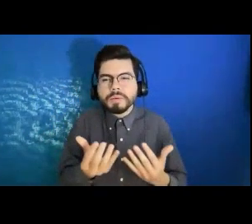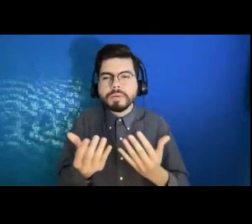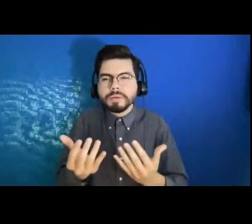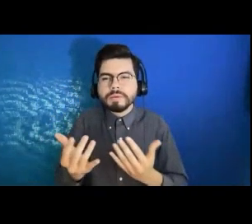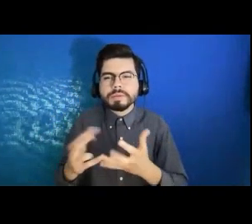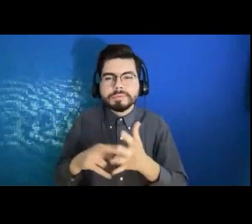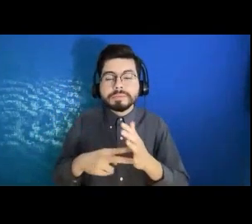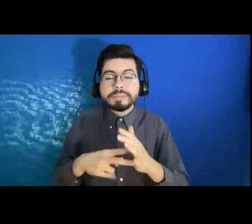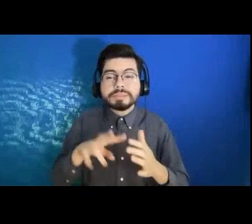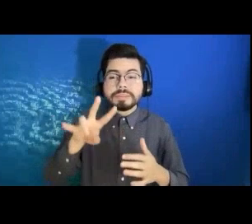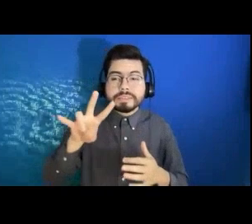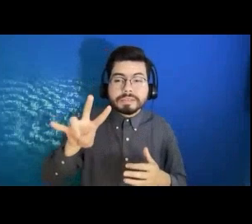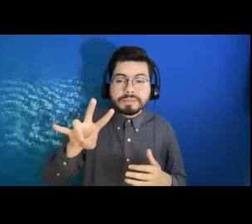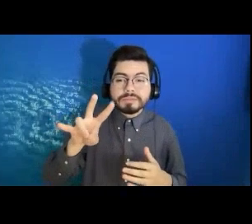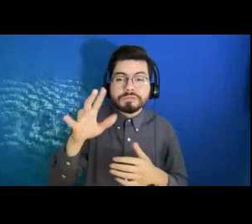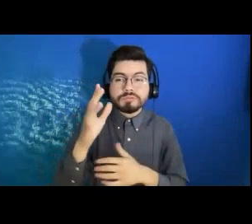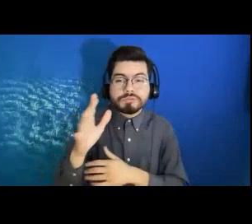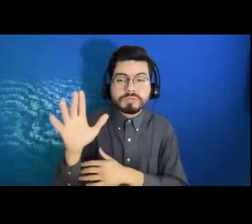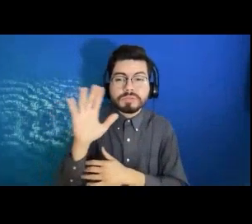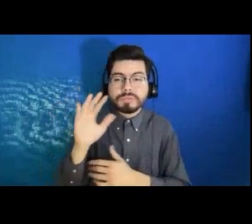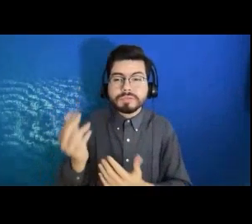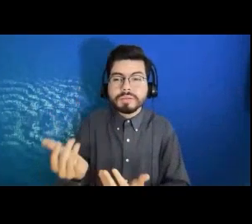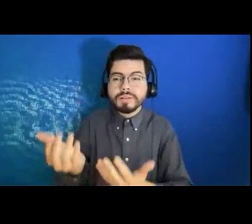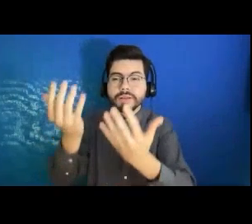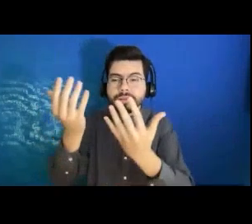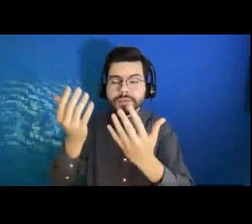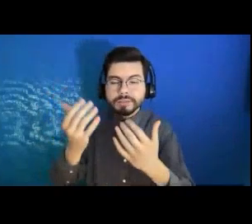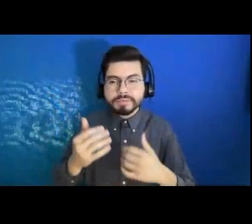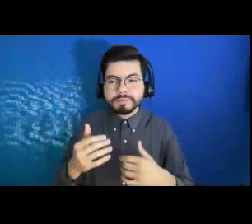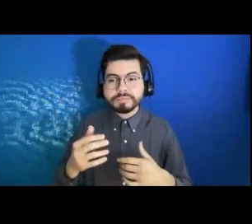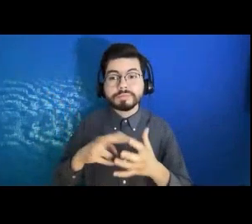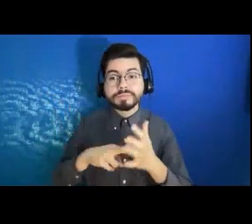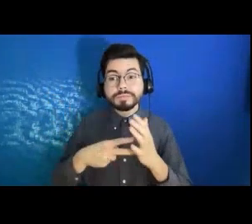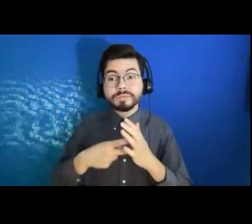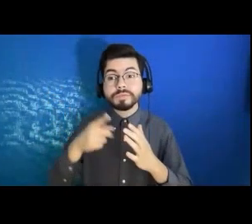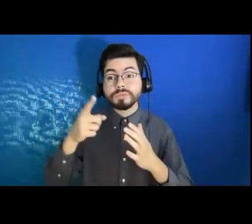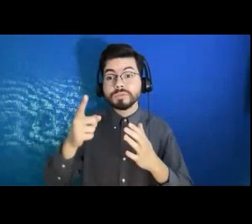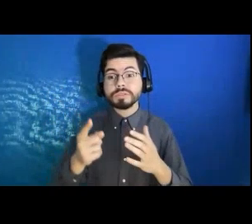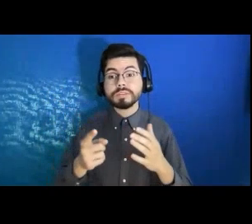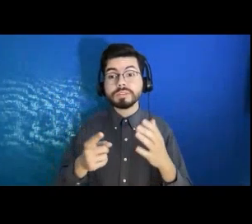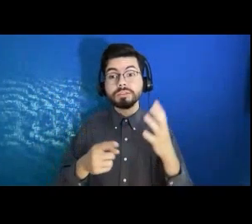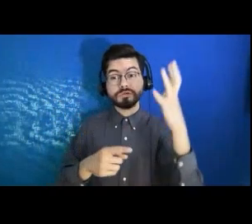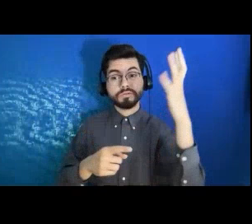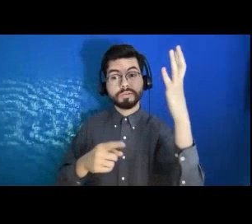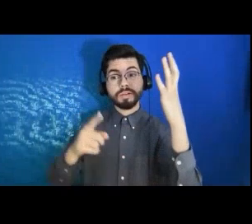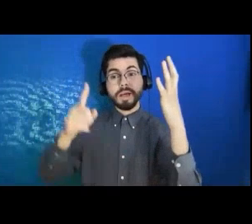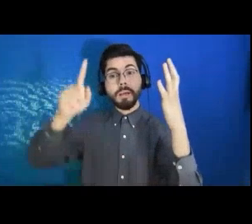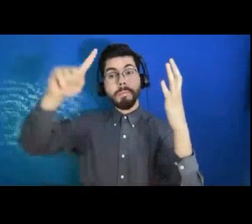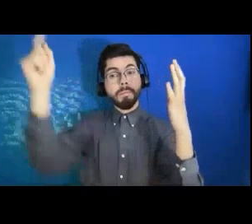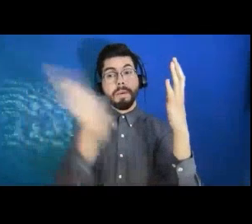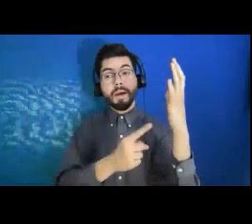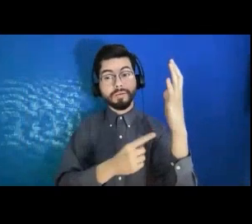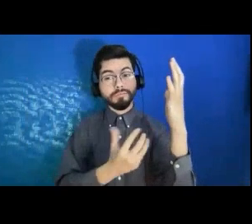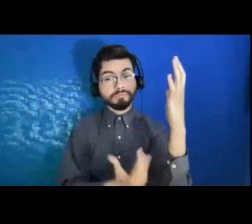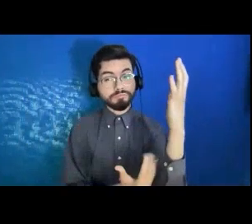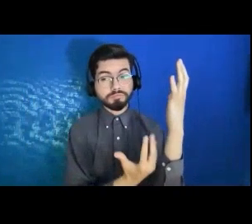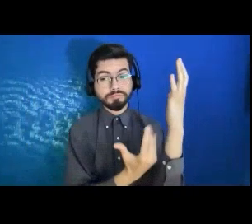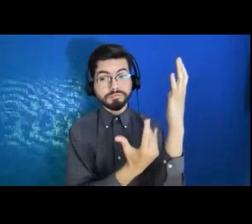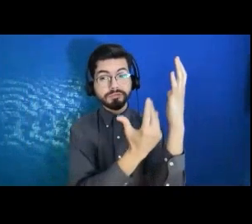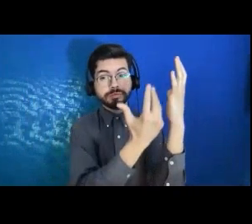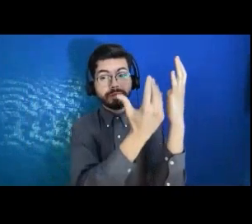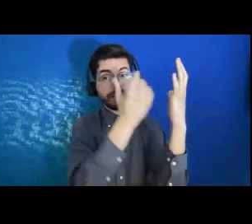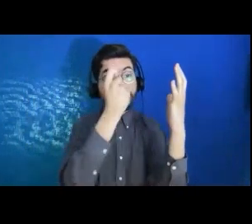tree fires. A single tree fire is literally a tree that gets hit by lightning and the fire just never goes past it.